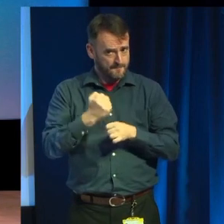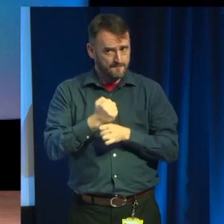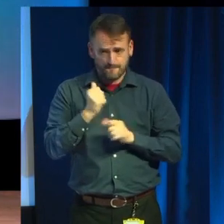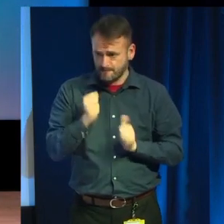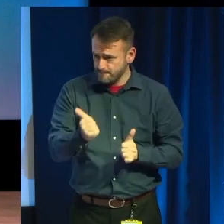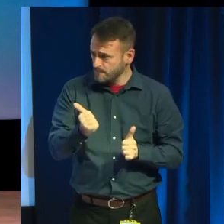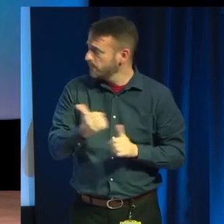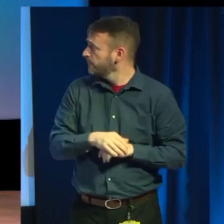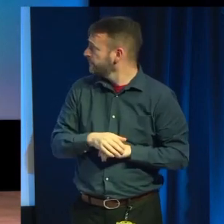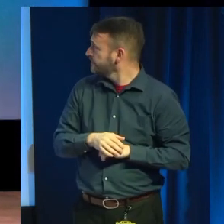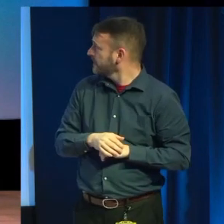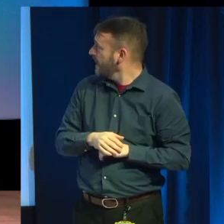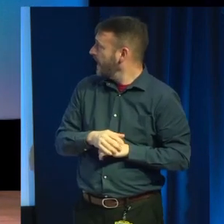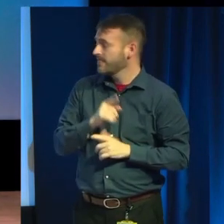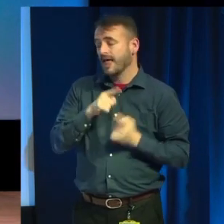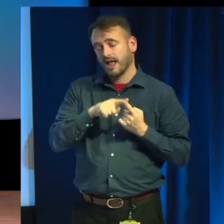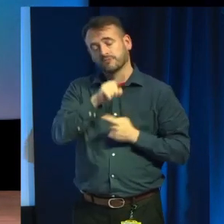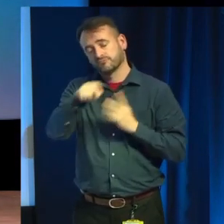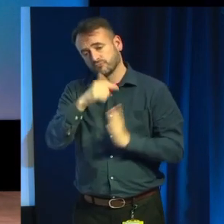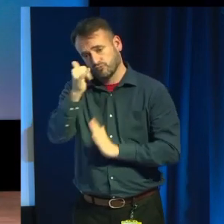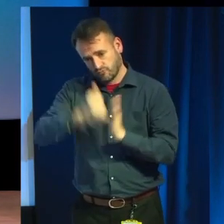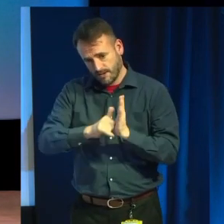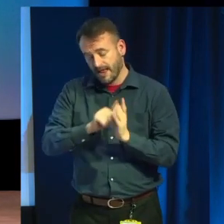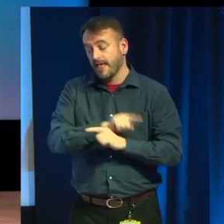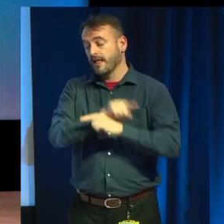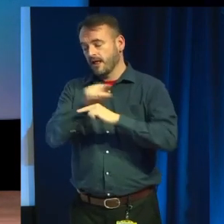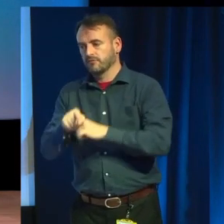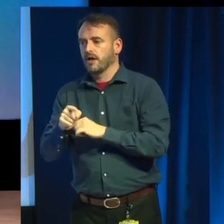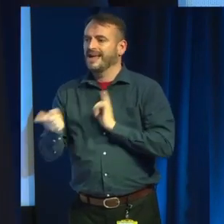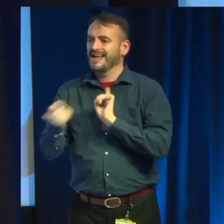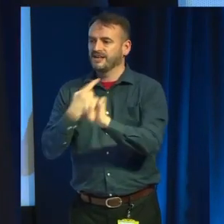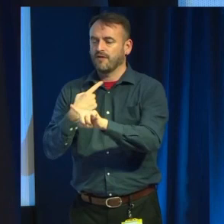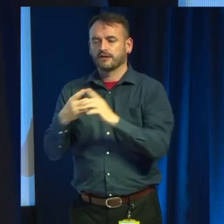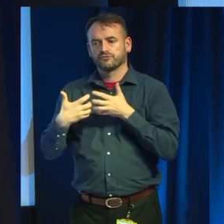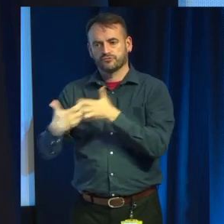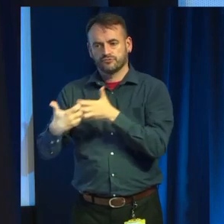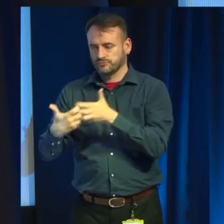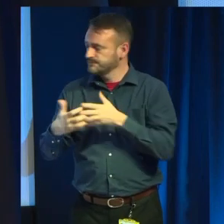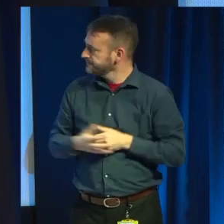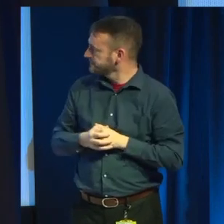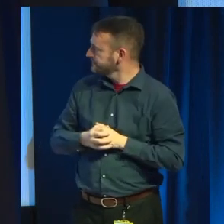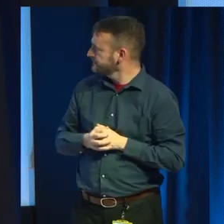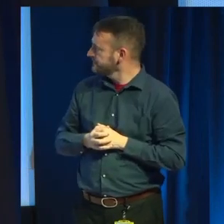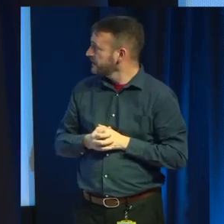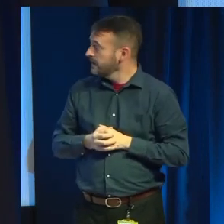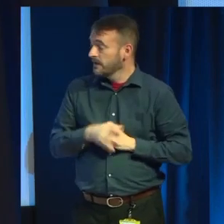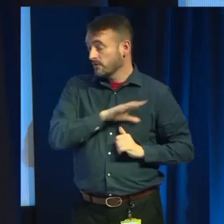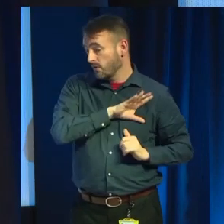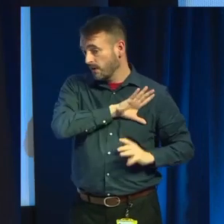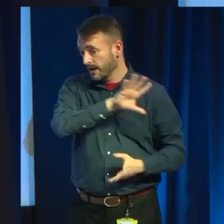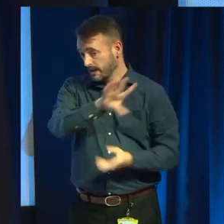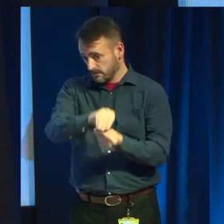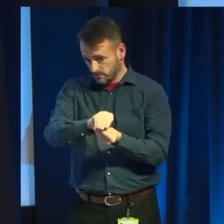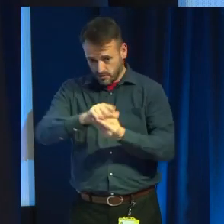was a script, and from the script, there were interactions. That's how we did our experiences. In conclusion, I wanted to talk with you